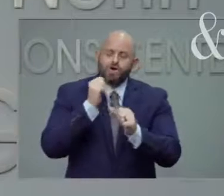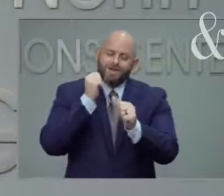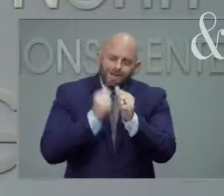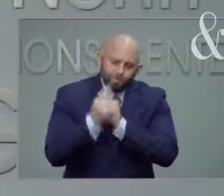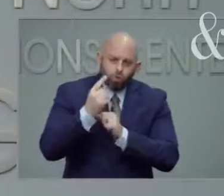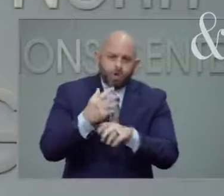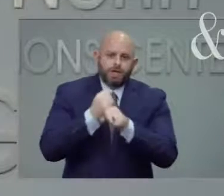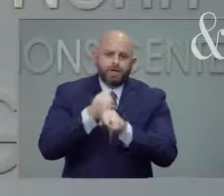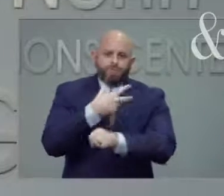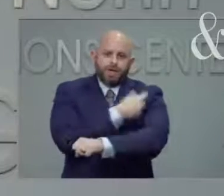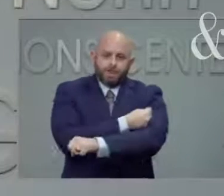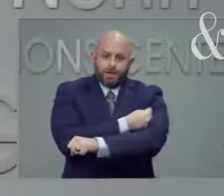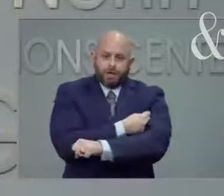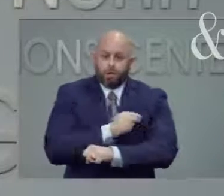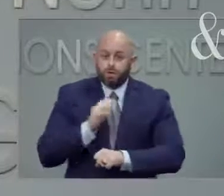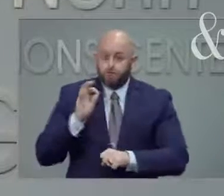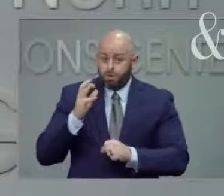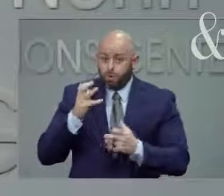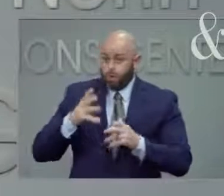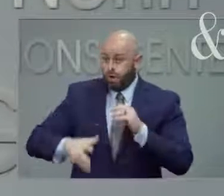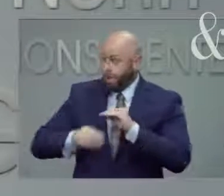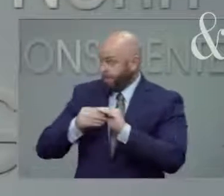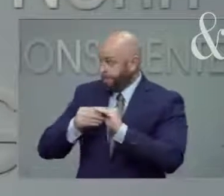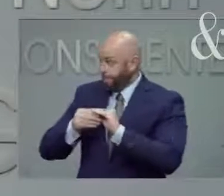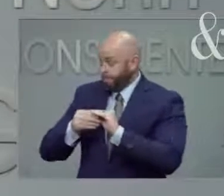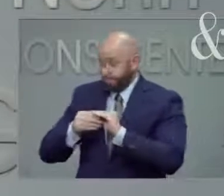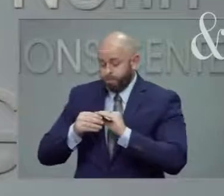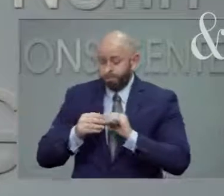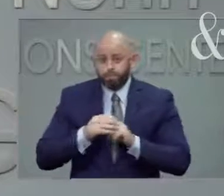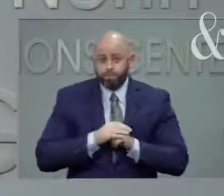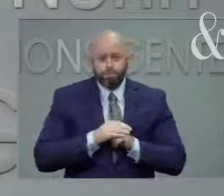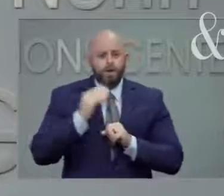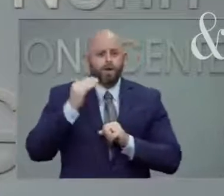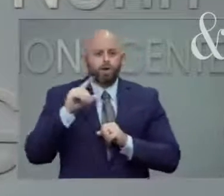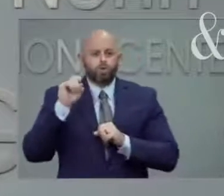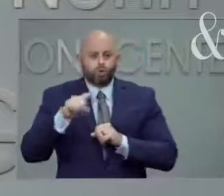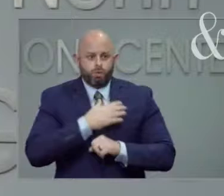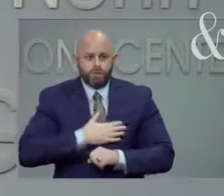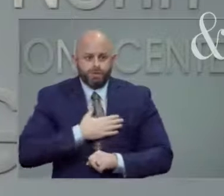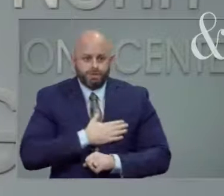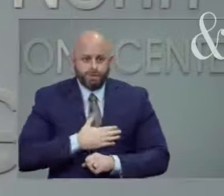day. Want to add anything to that? Next question, please.